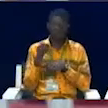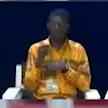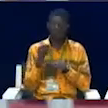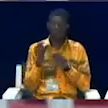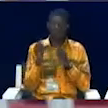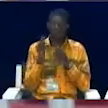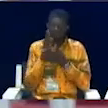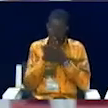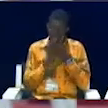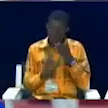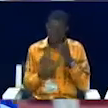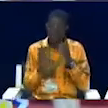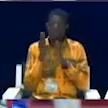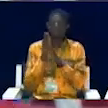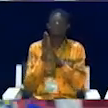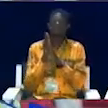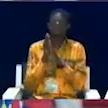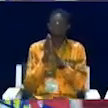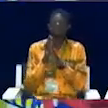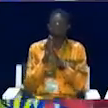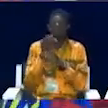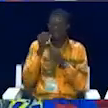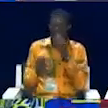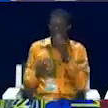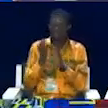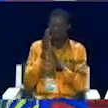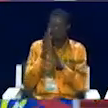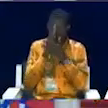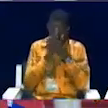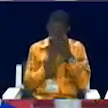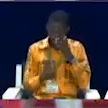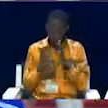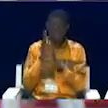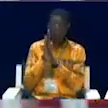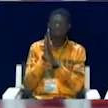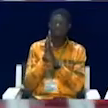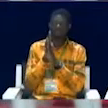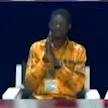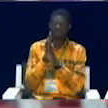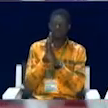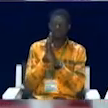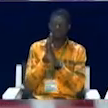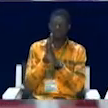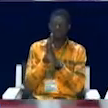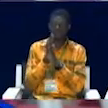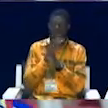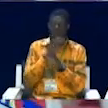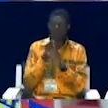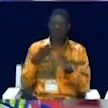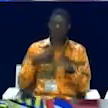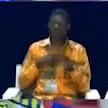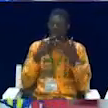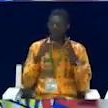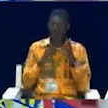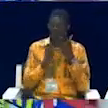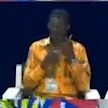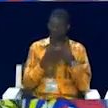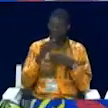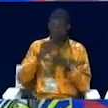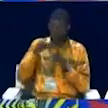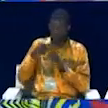Assembly, the last Solemn Assembly, Igbata Pari program,